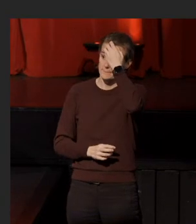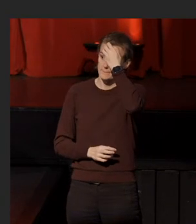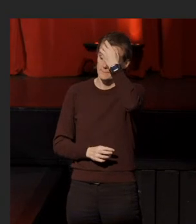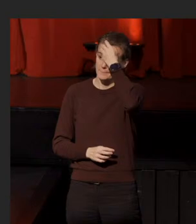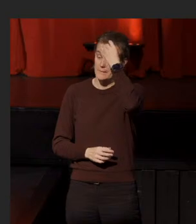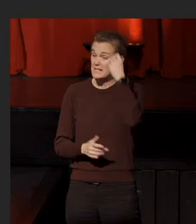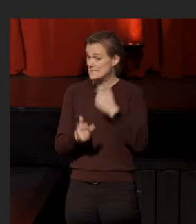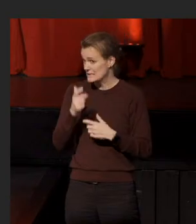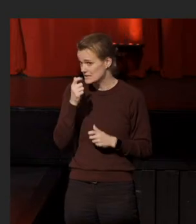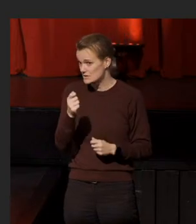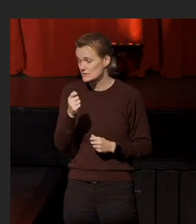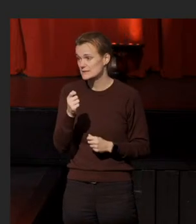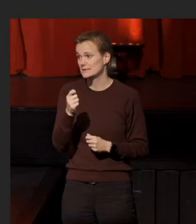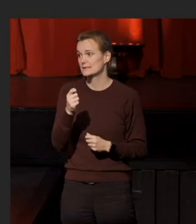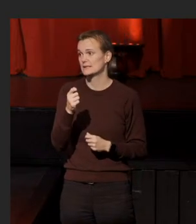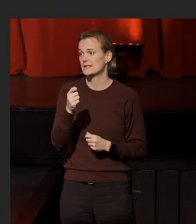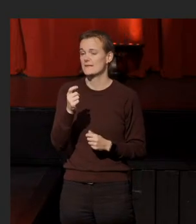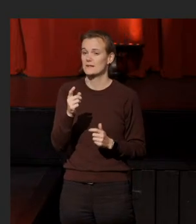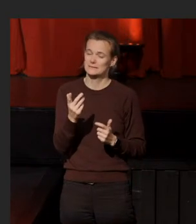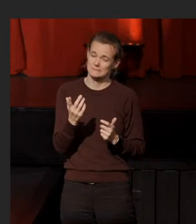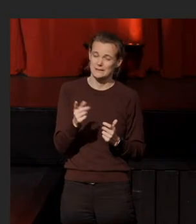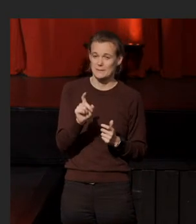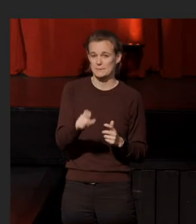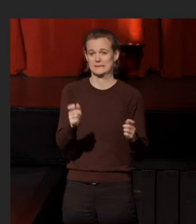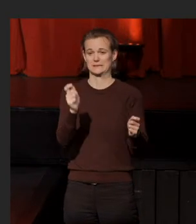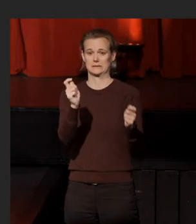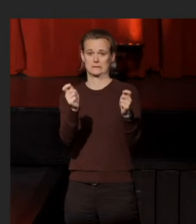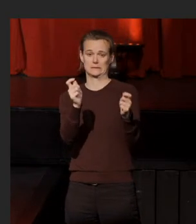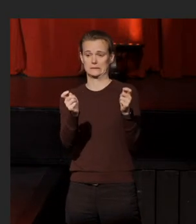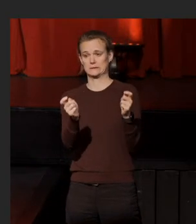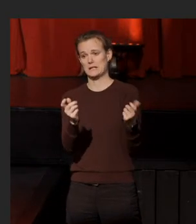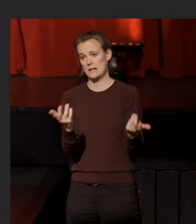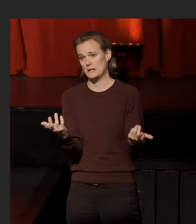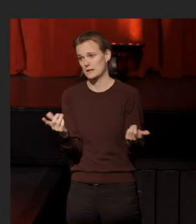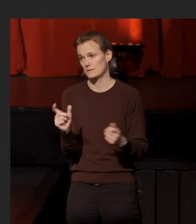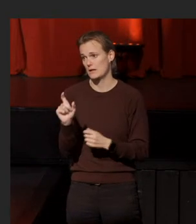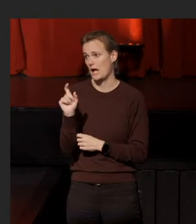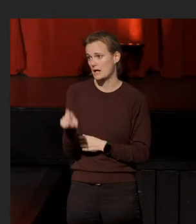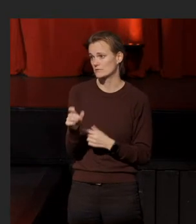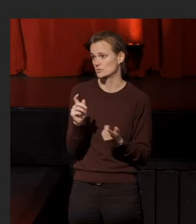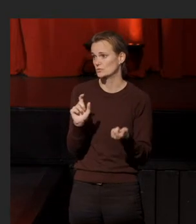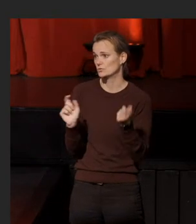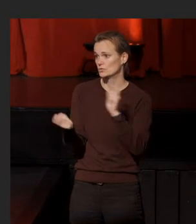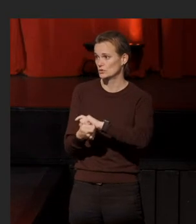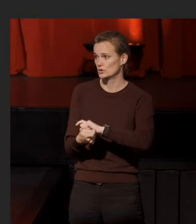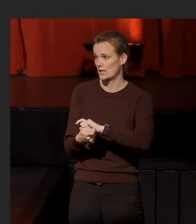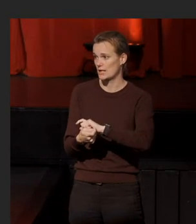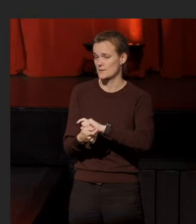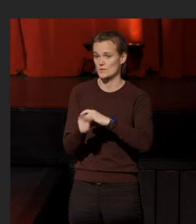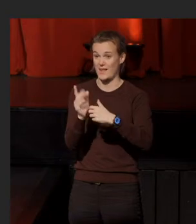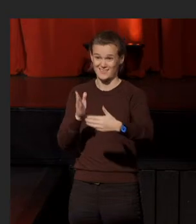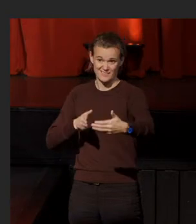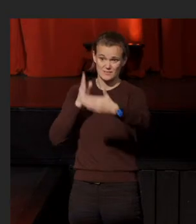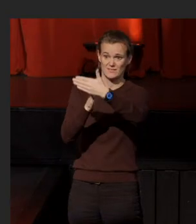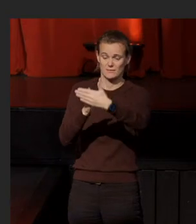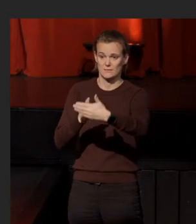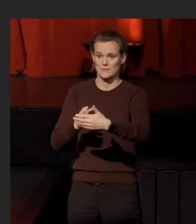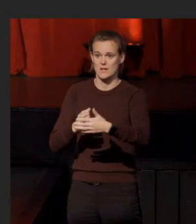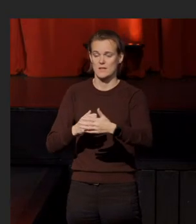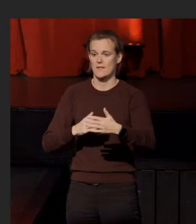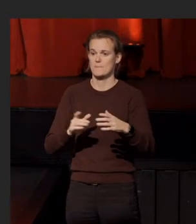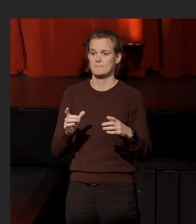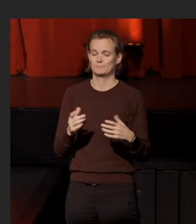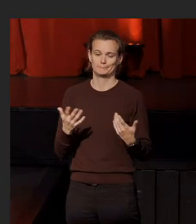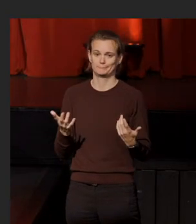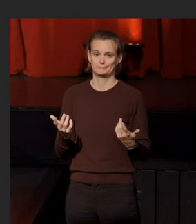case that we need to tinker a bit with some of these immunities that the platforms have. We